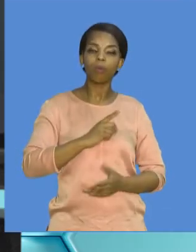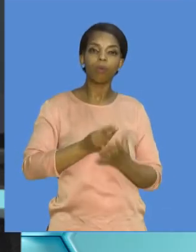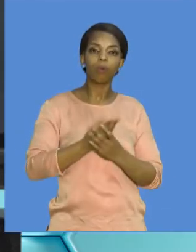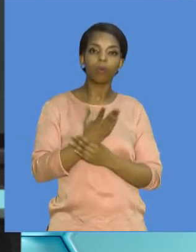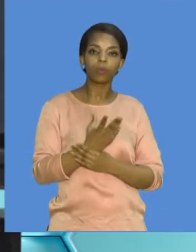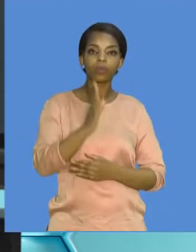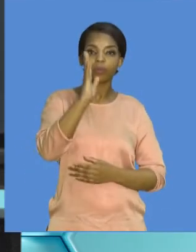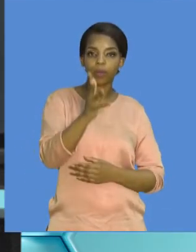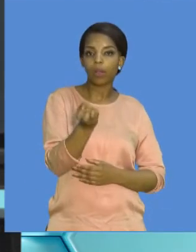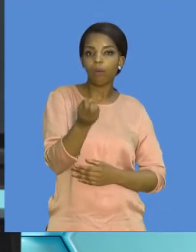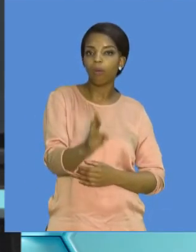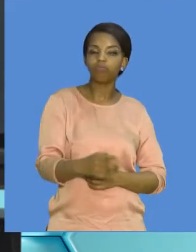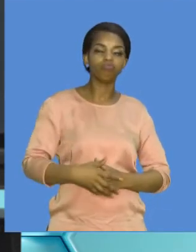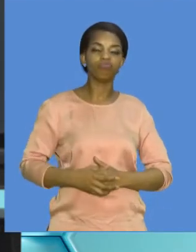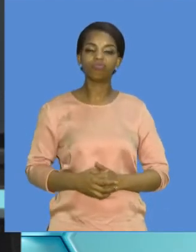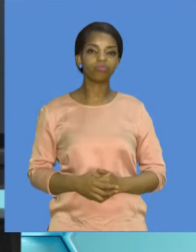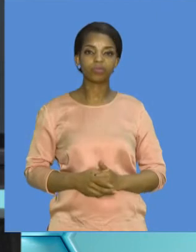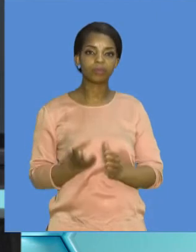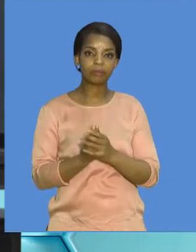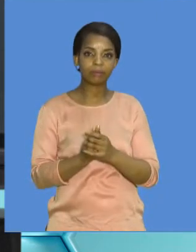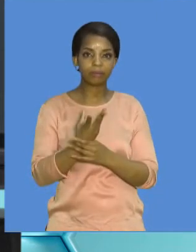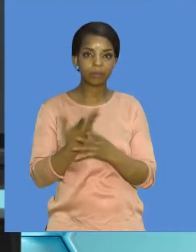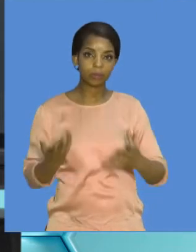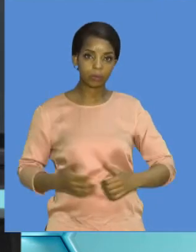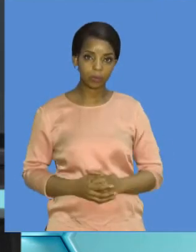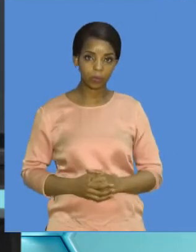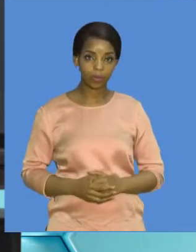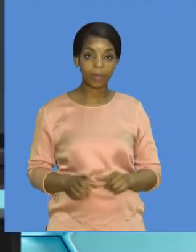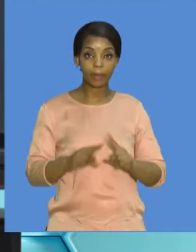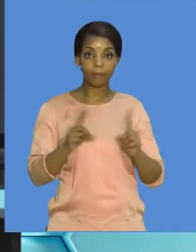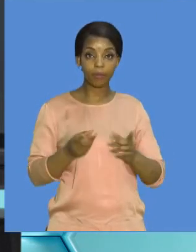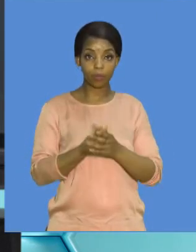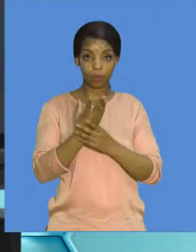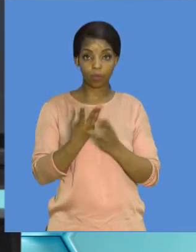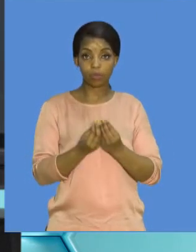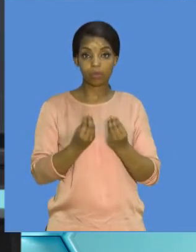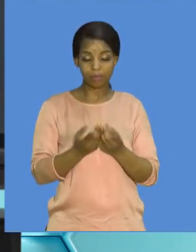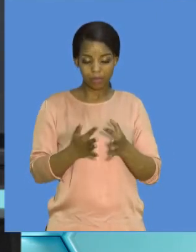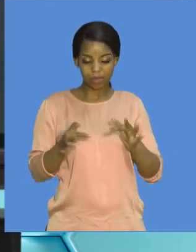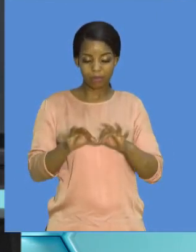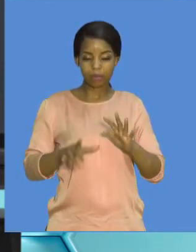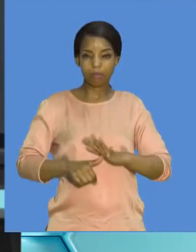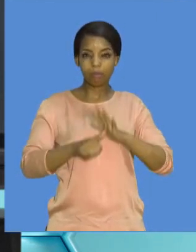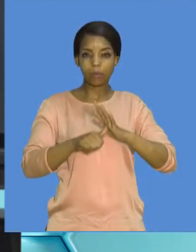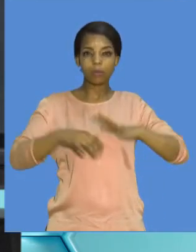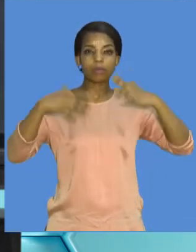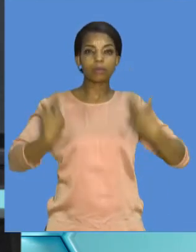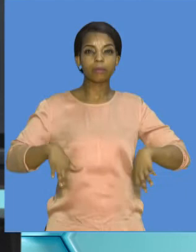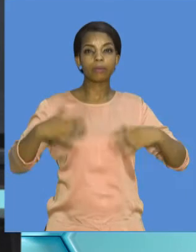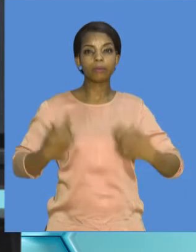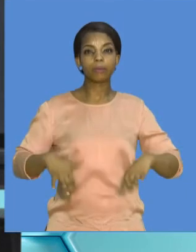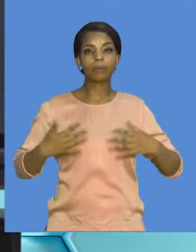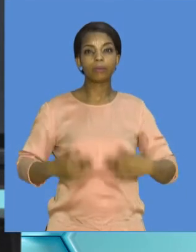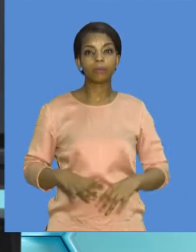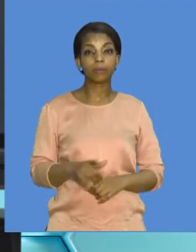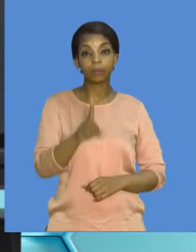are leaving something to grow, is of a very great importance in whatsoever that you are trying to grow. Guys,